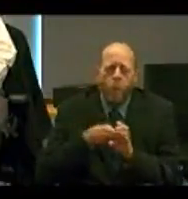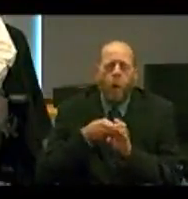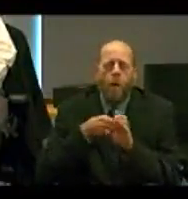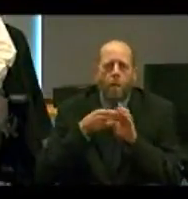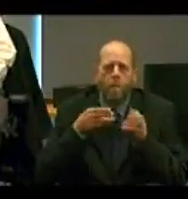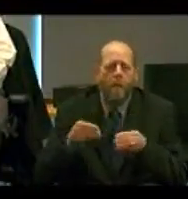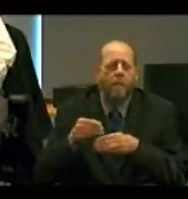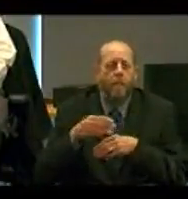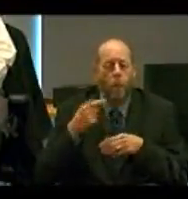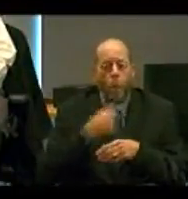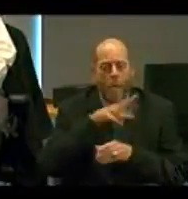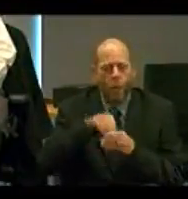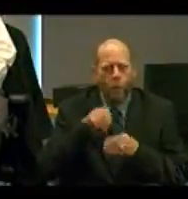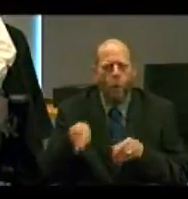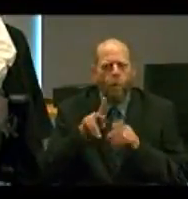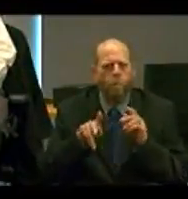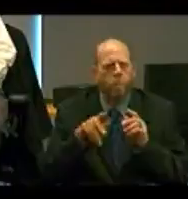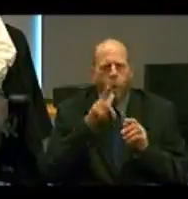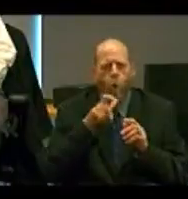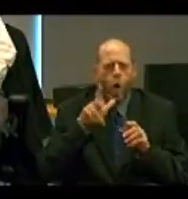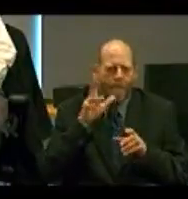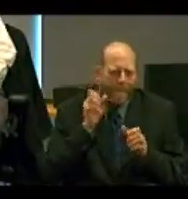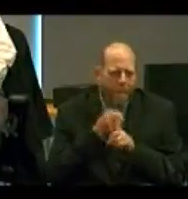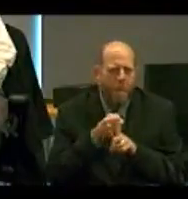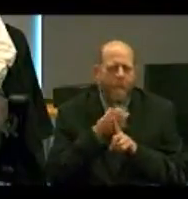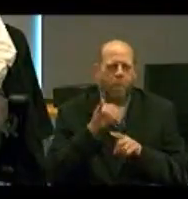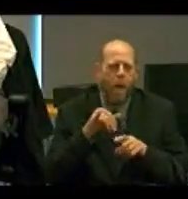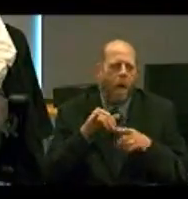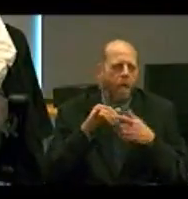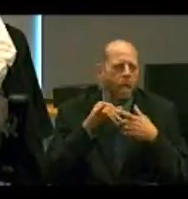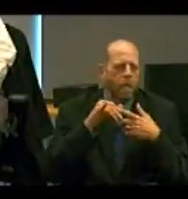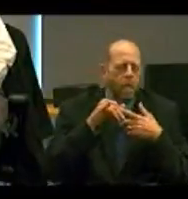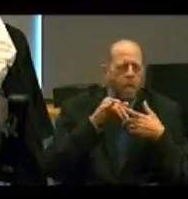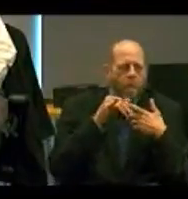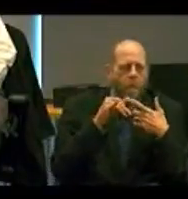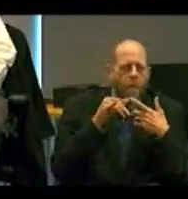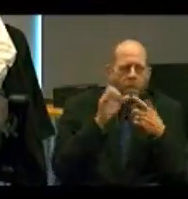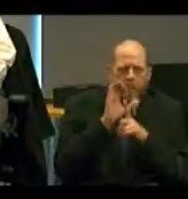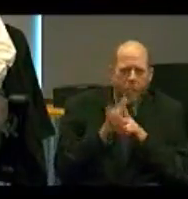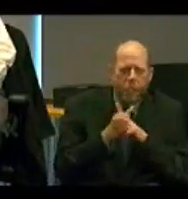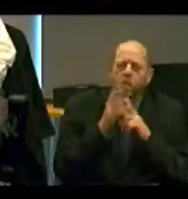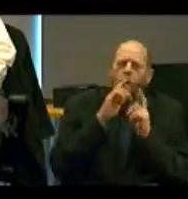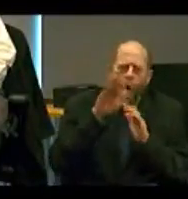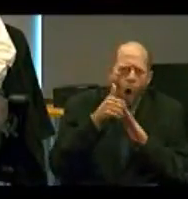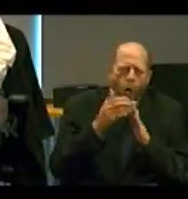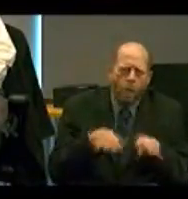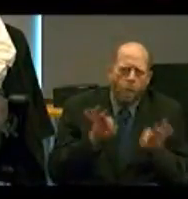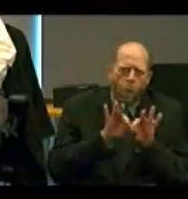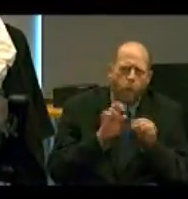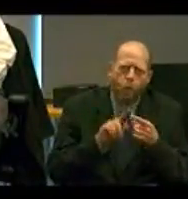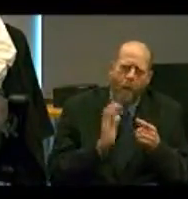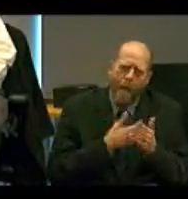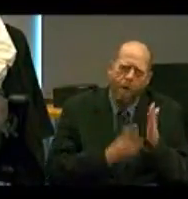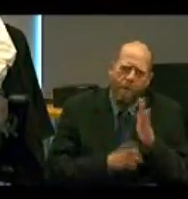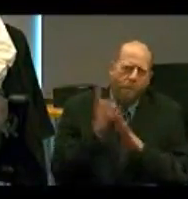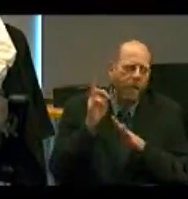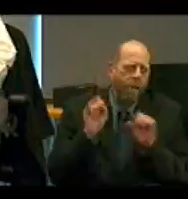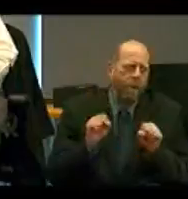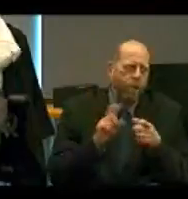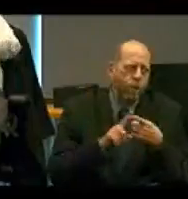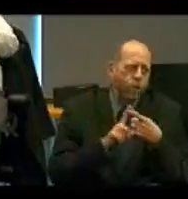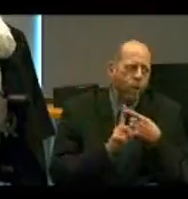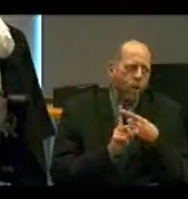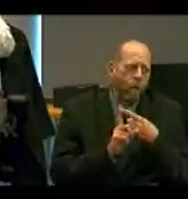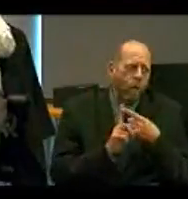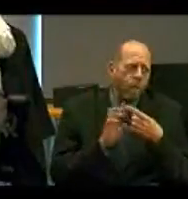include those who are impacted by these conditions in the conversation about these conditions are all important to our development of a capacity to